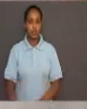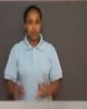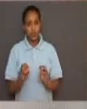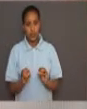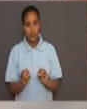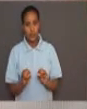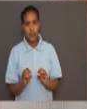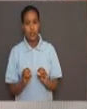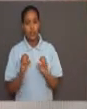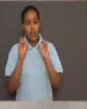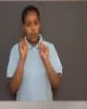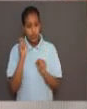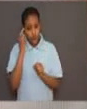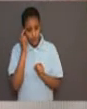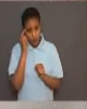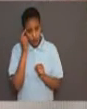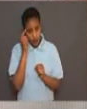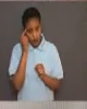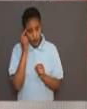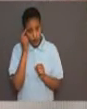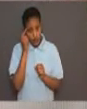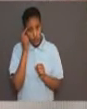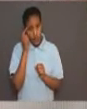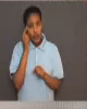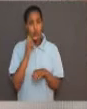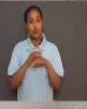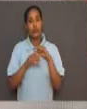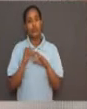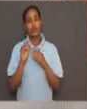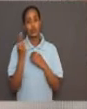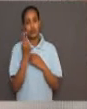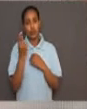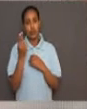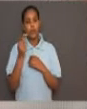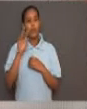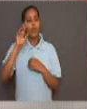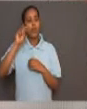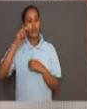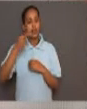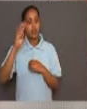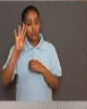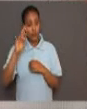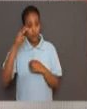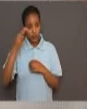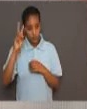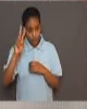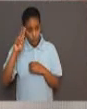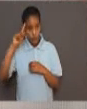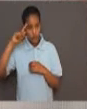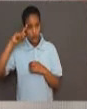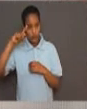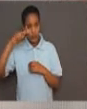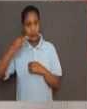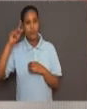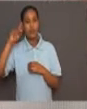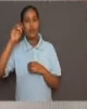Students, can you think of a consumable use for diammonium monohydrogen